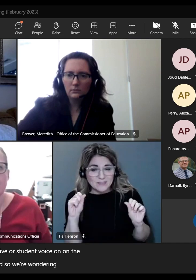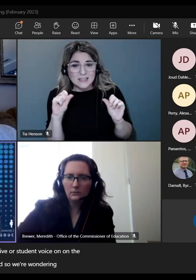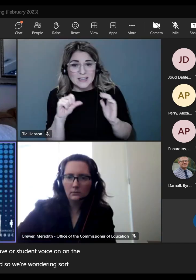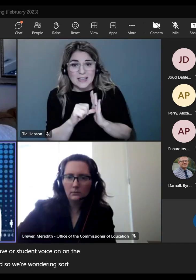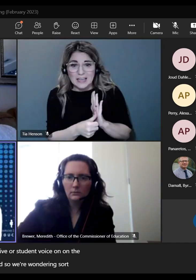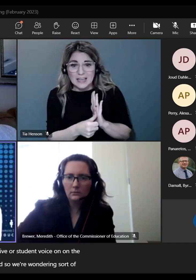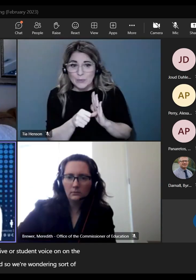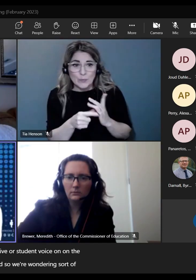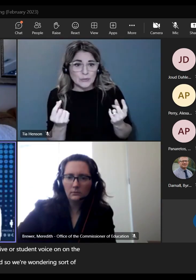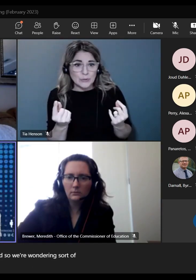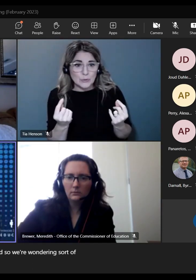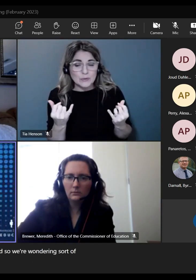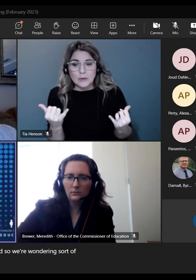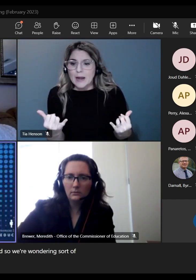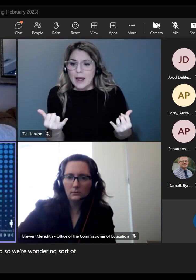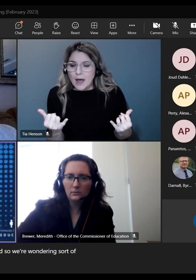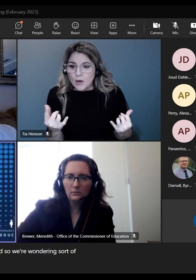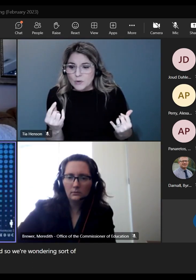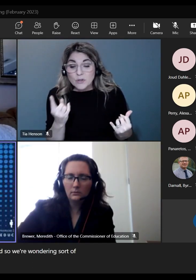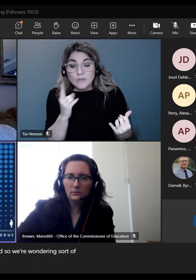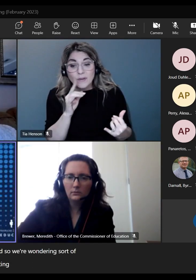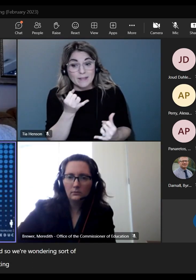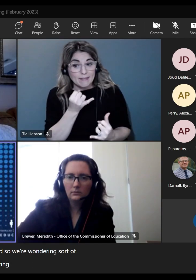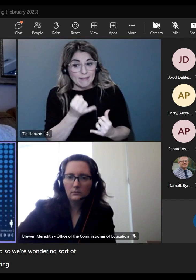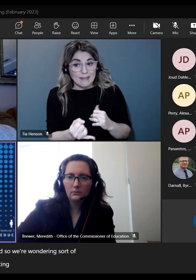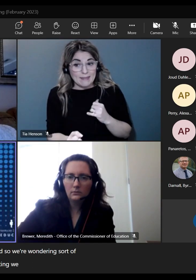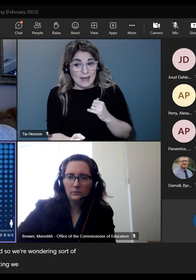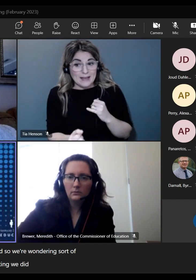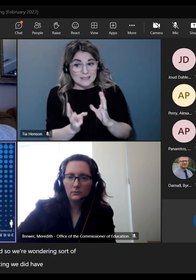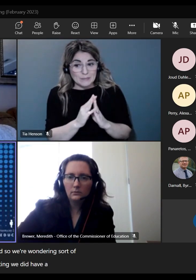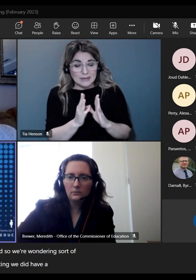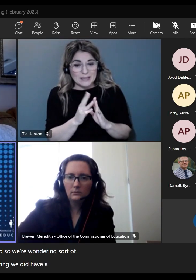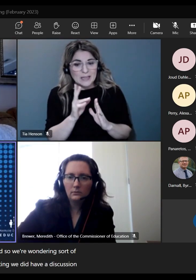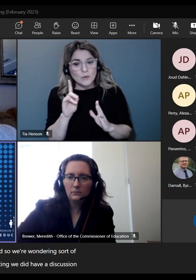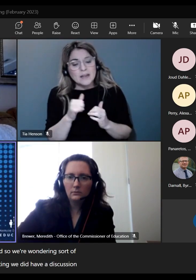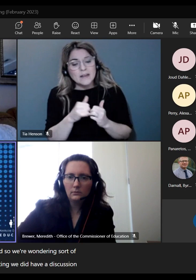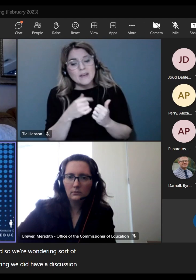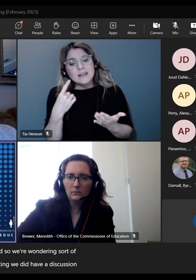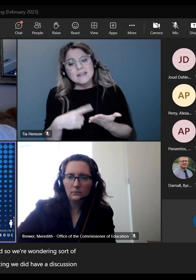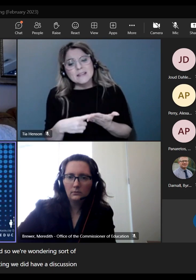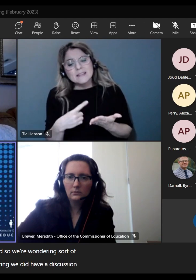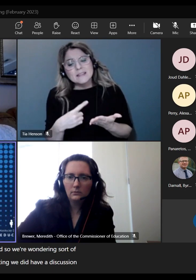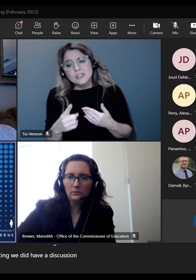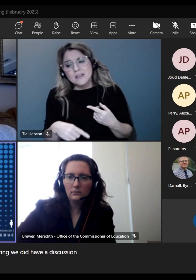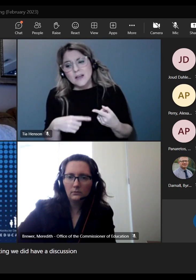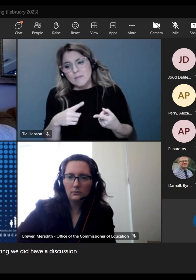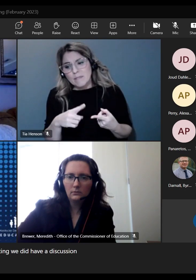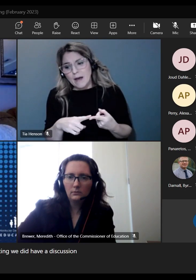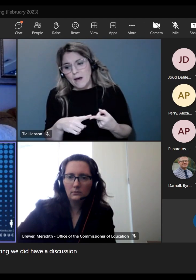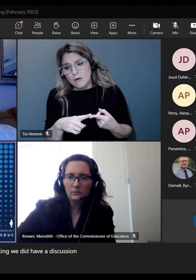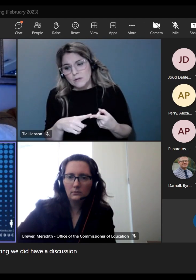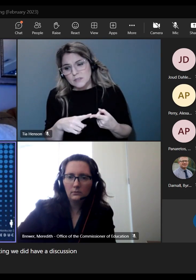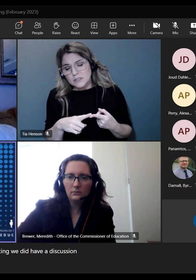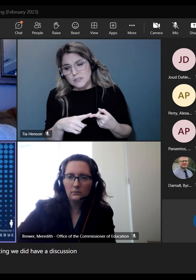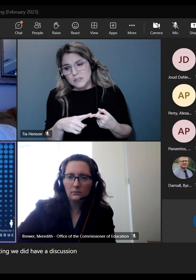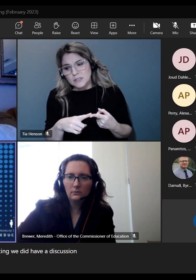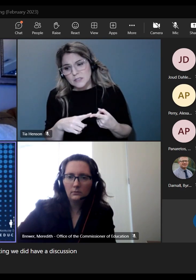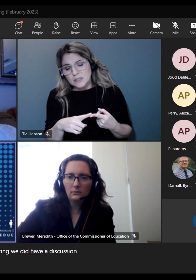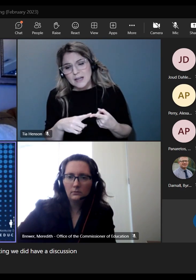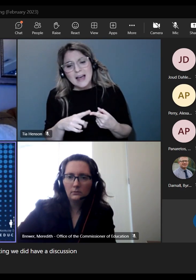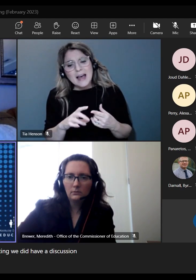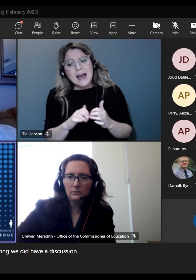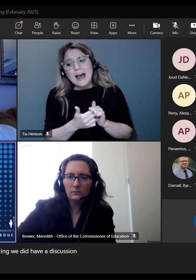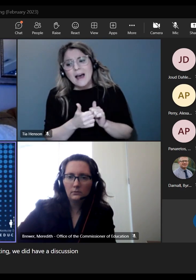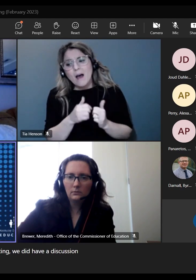wondering sort of what's next um at our last meeting we did have a discussion around um how